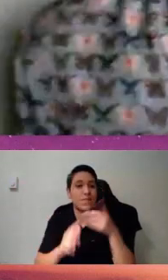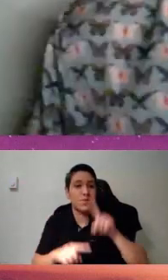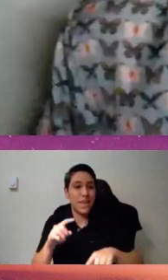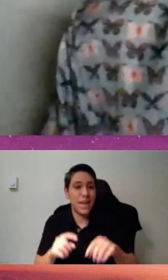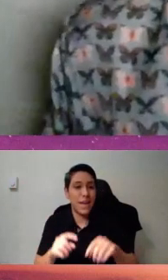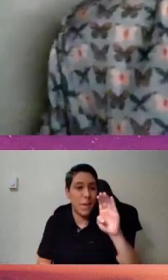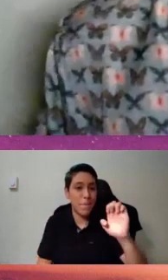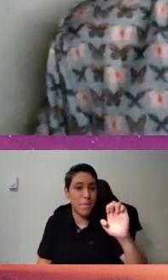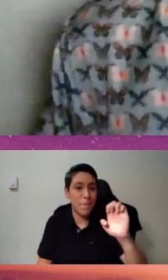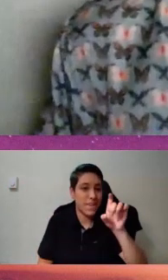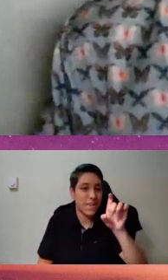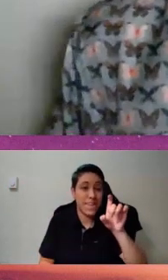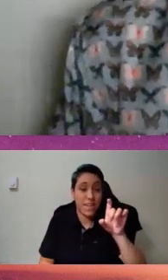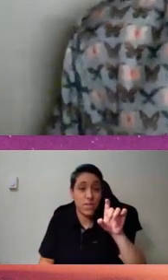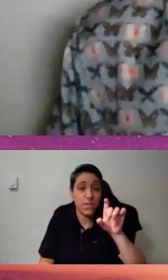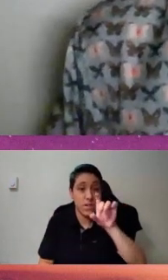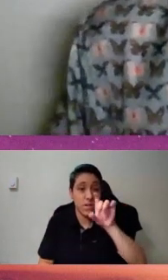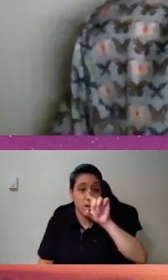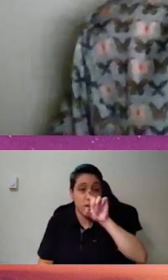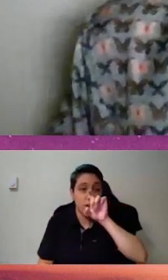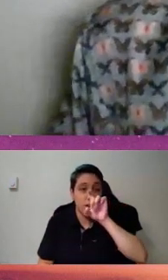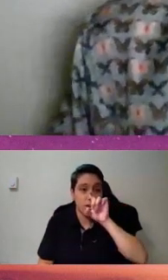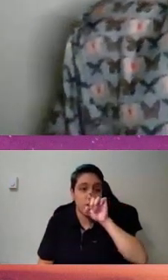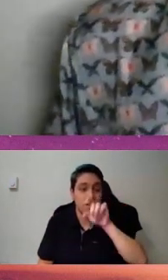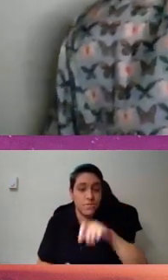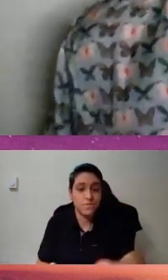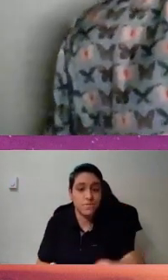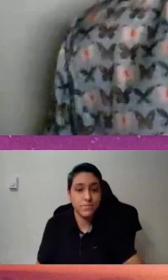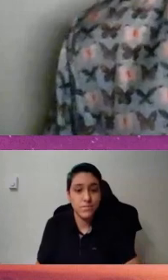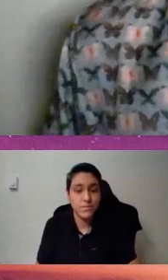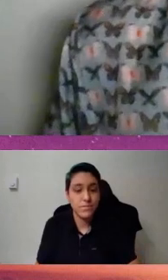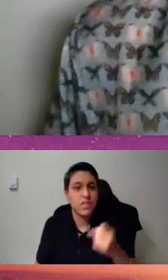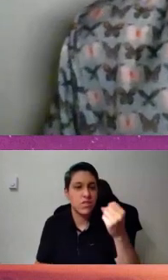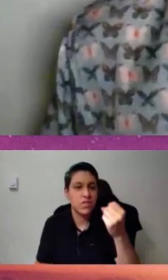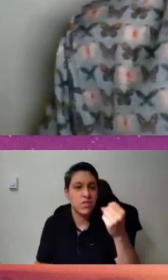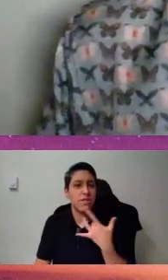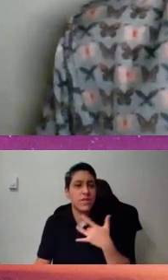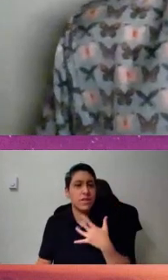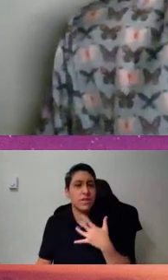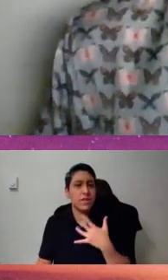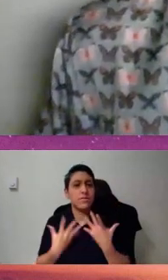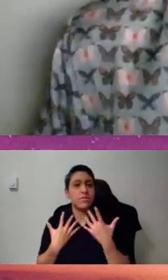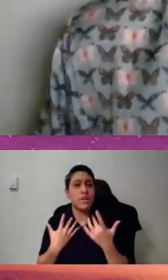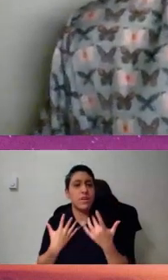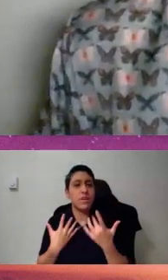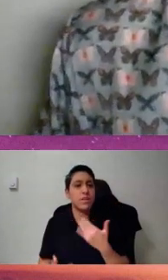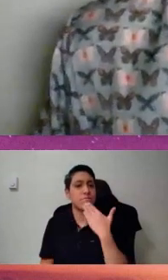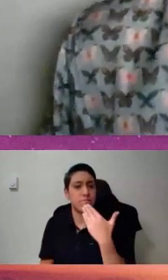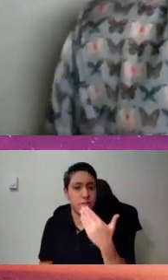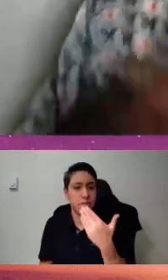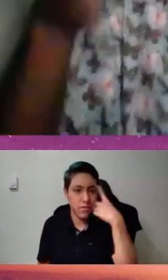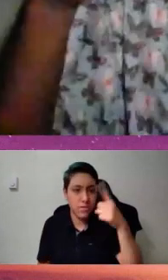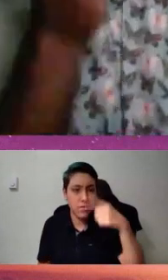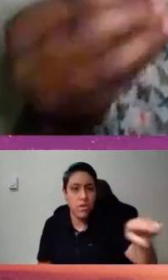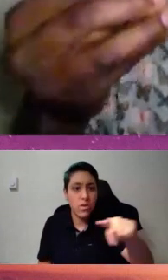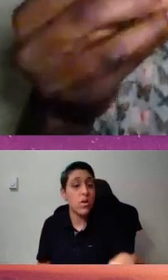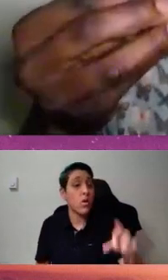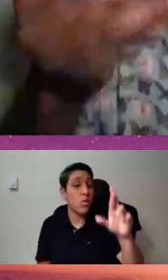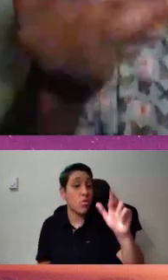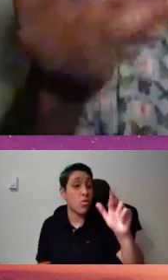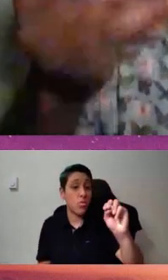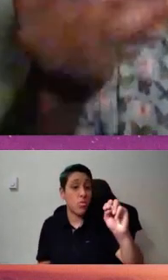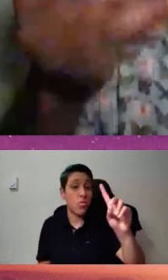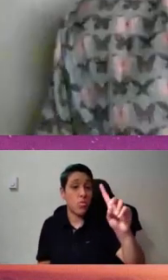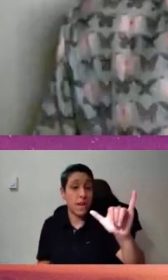just thankful, so grateful, so grateful. When you're talking about, Randy, when you're talking about needing